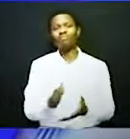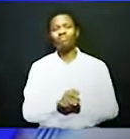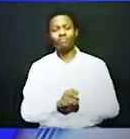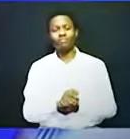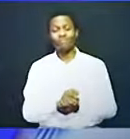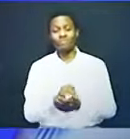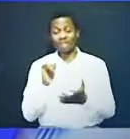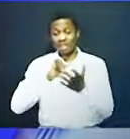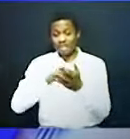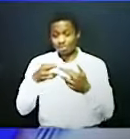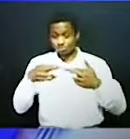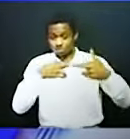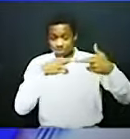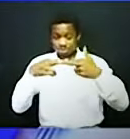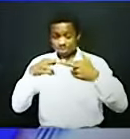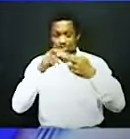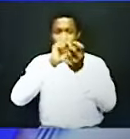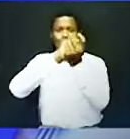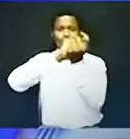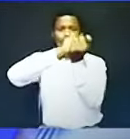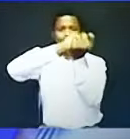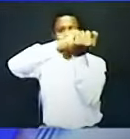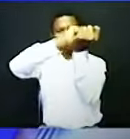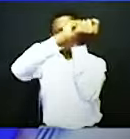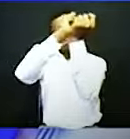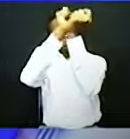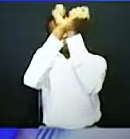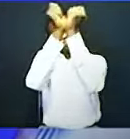transforming relationship.